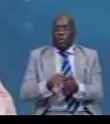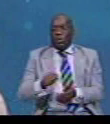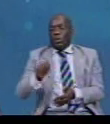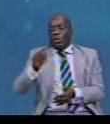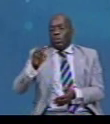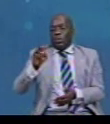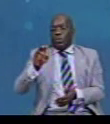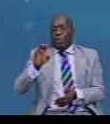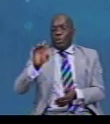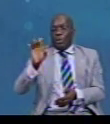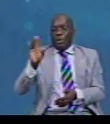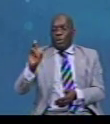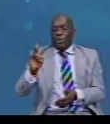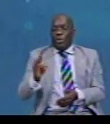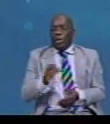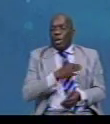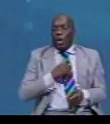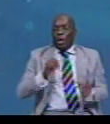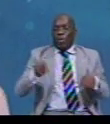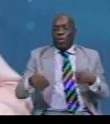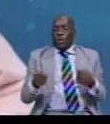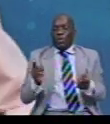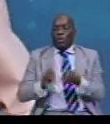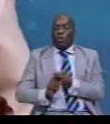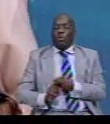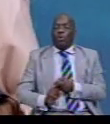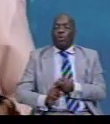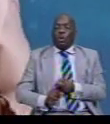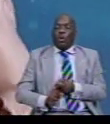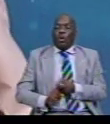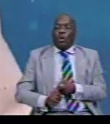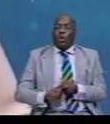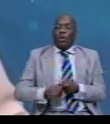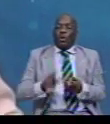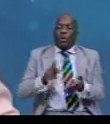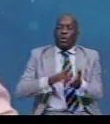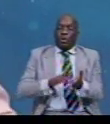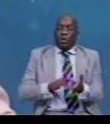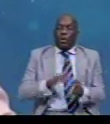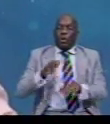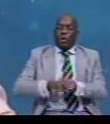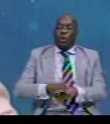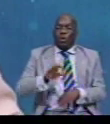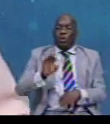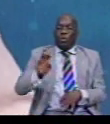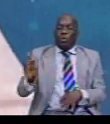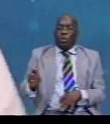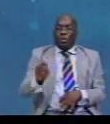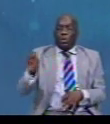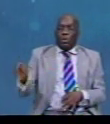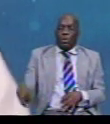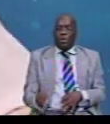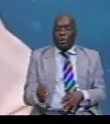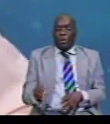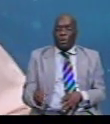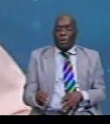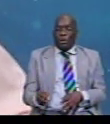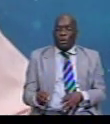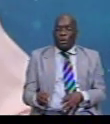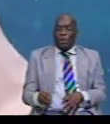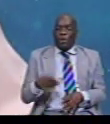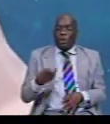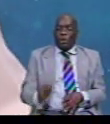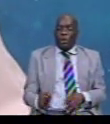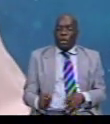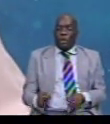I attended to it medically in the way I should do. By the grace of God, on Monday, they flashed that the crusade